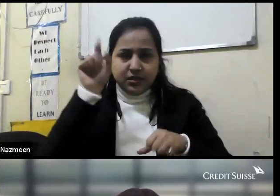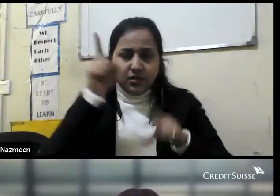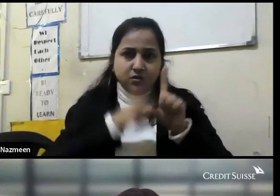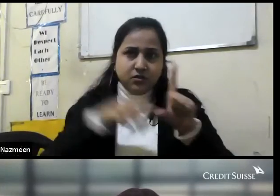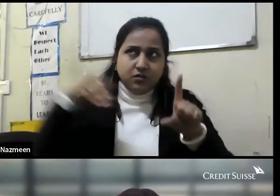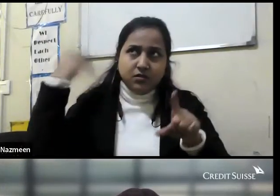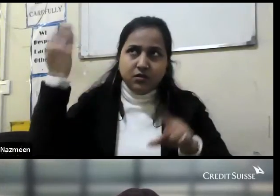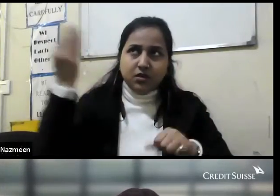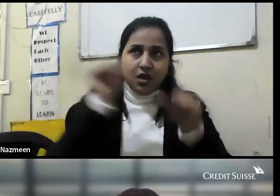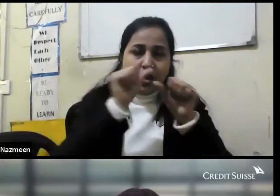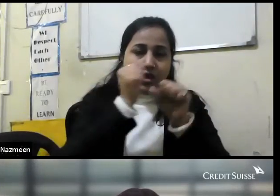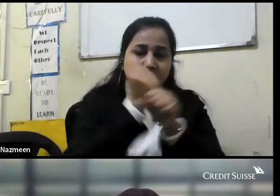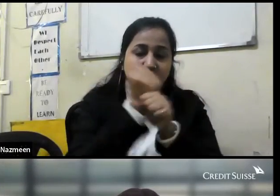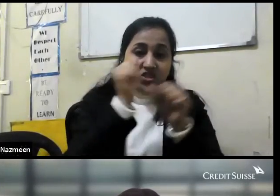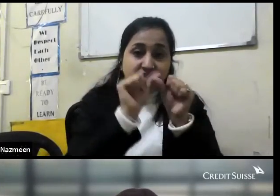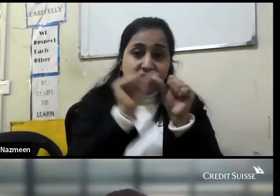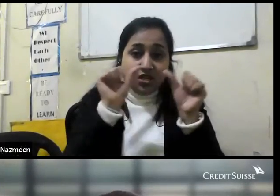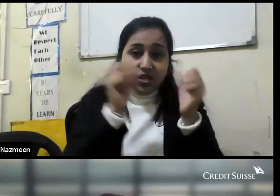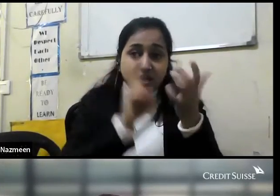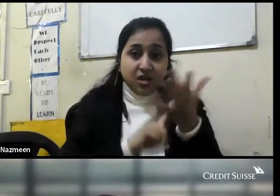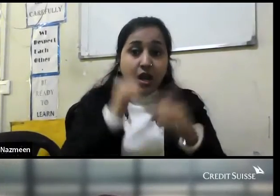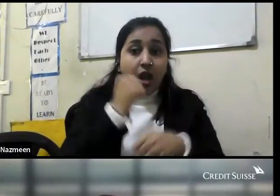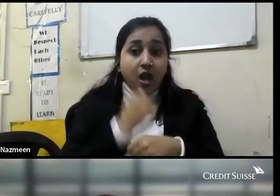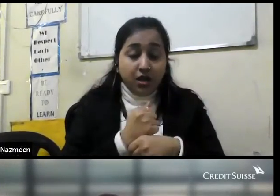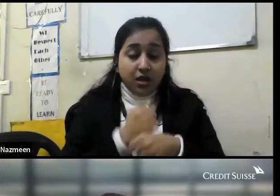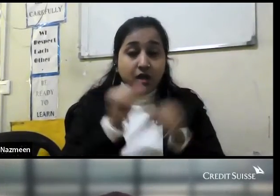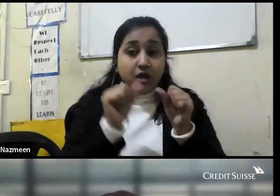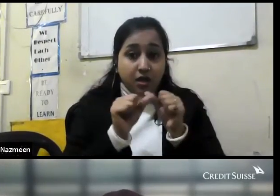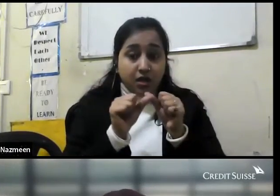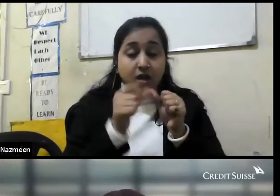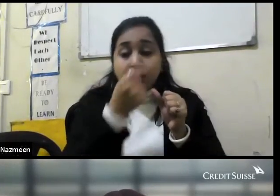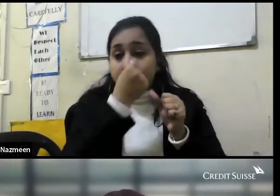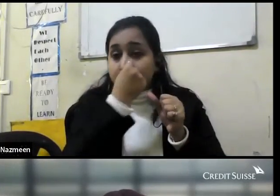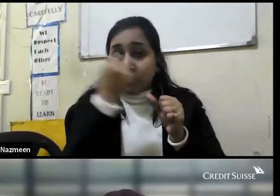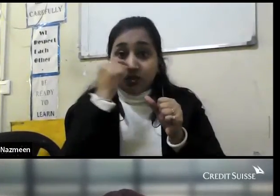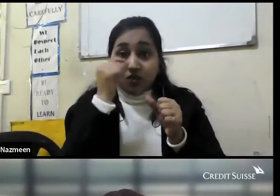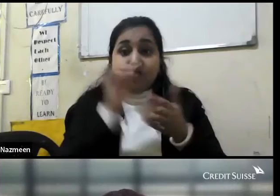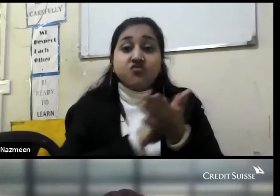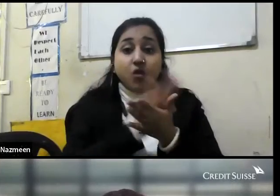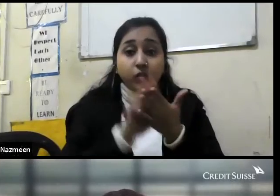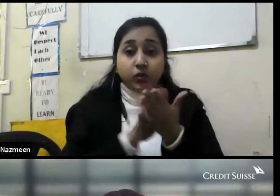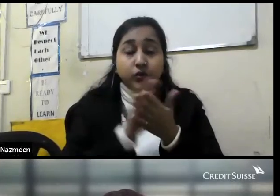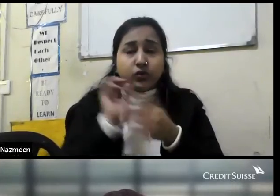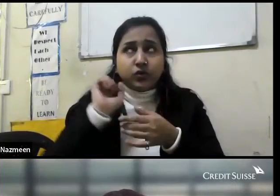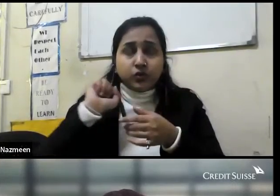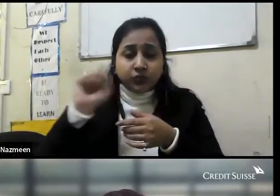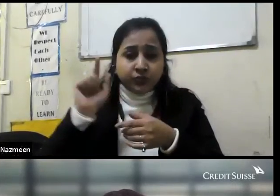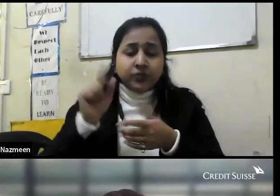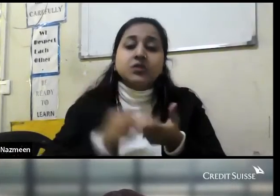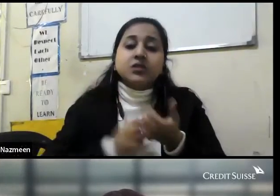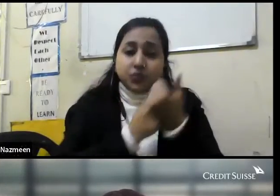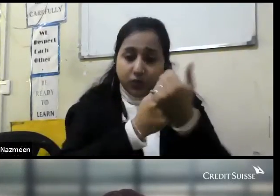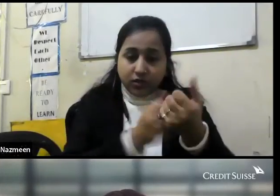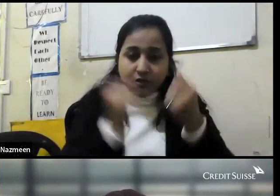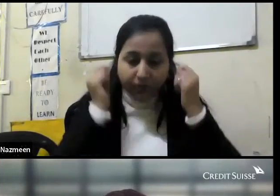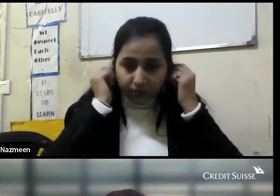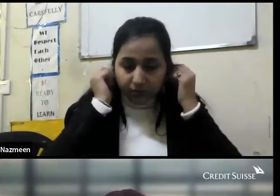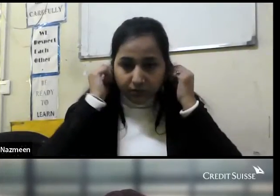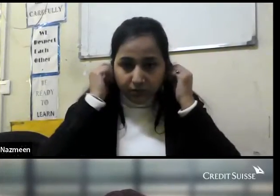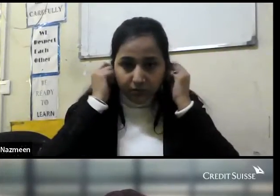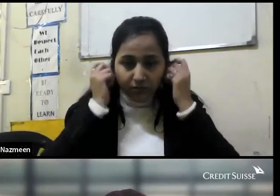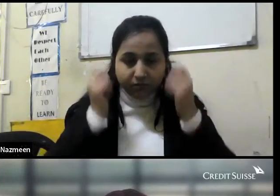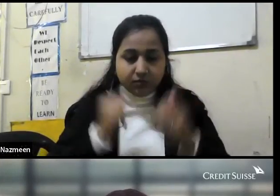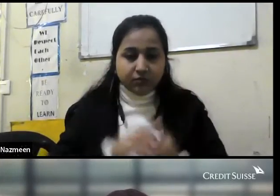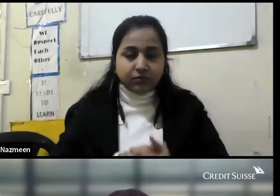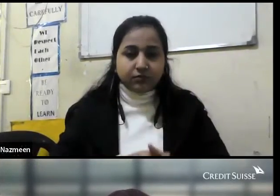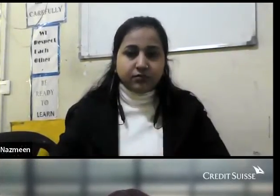Foundation, Chennai, where a batchmate of my chief marketing officer Karthi Morshan, he had a